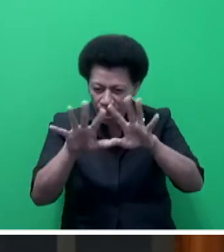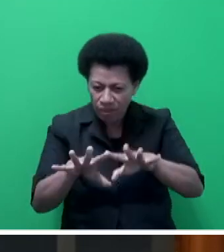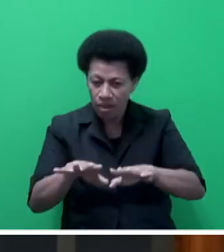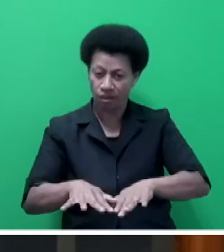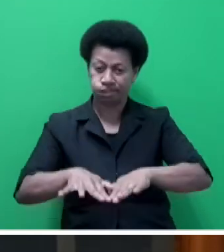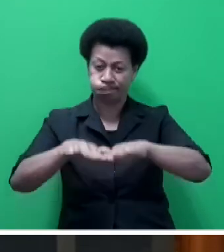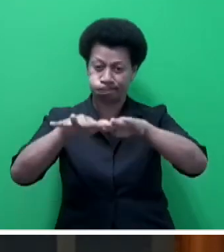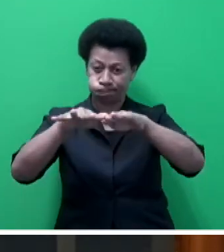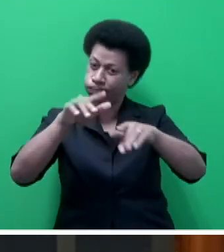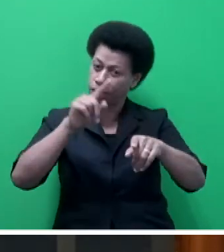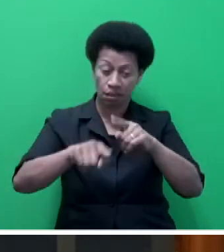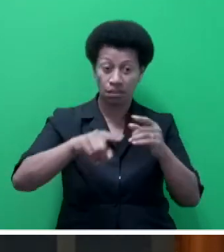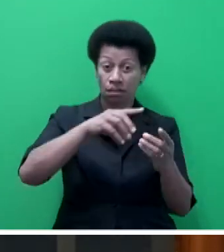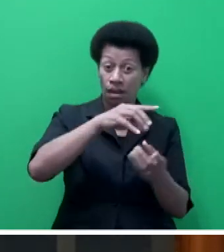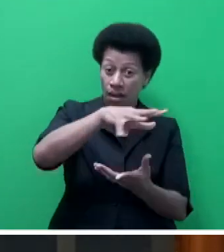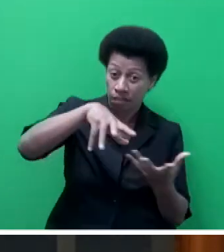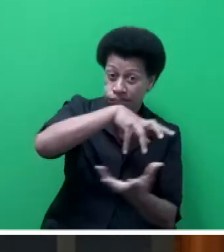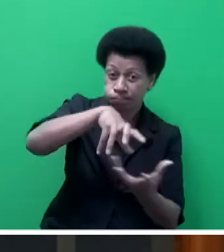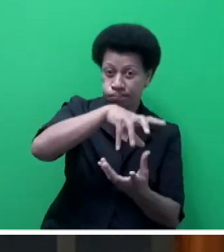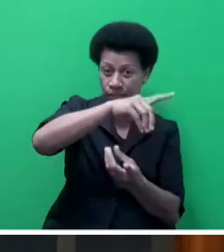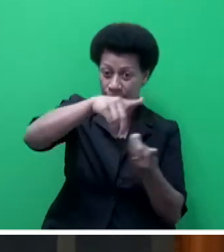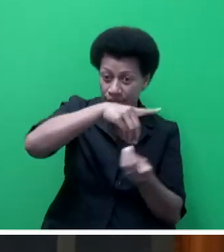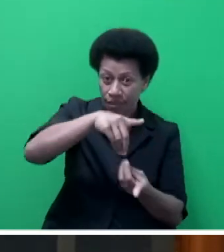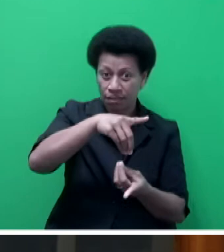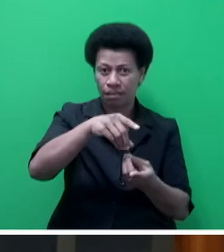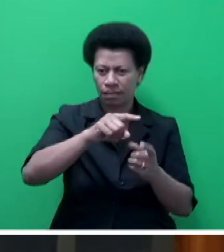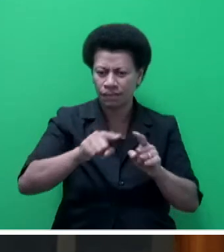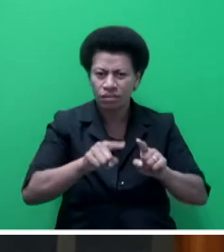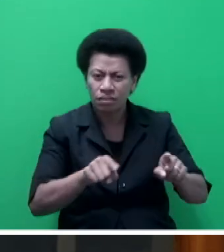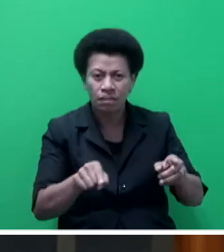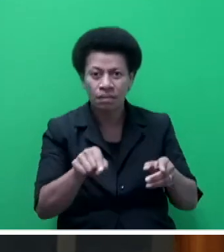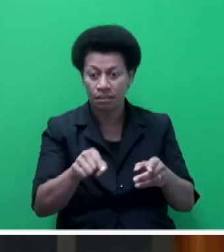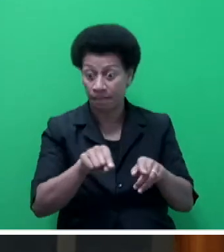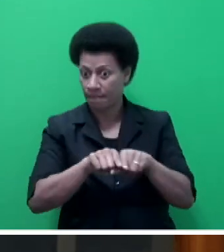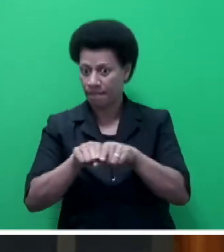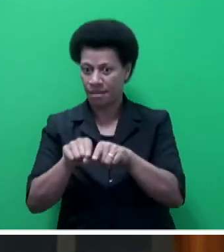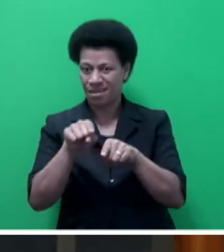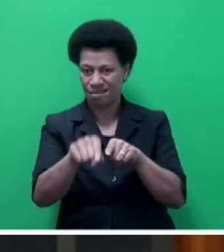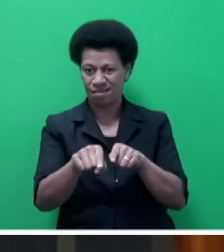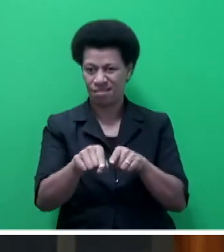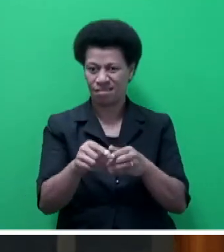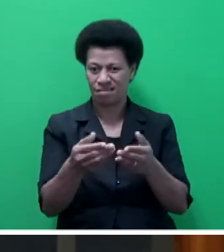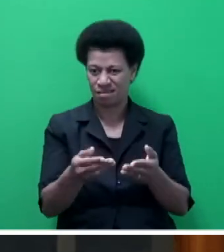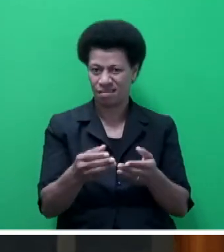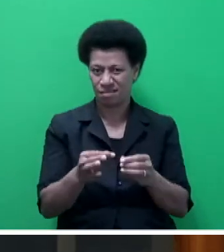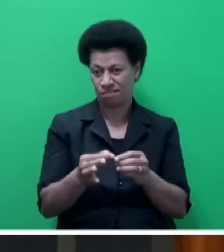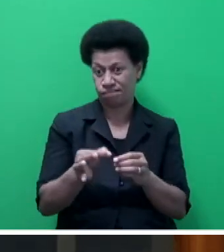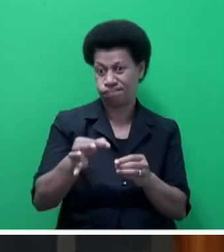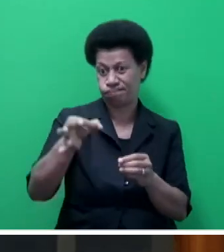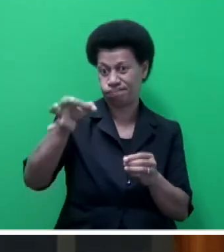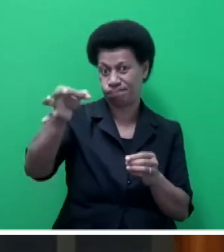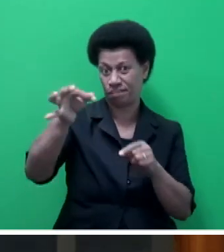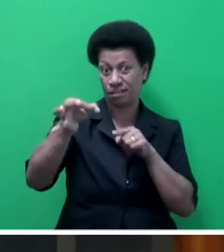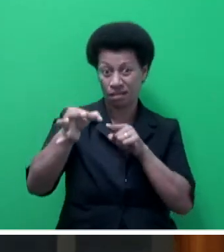world to make a sustainable, inclusive, resilient, and low-carbon transition to avoid